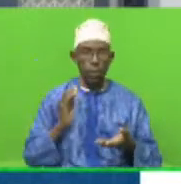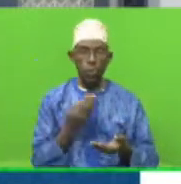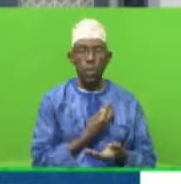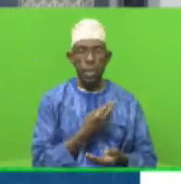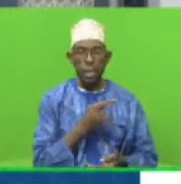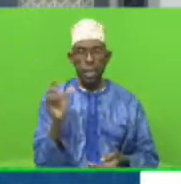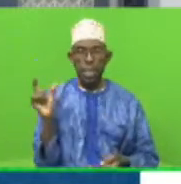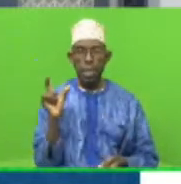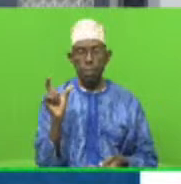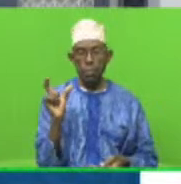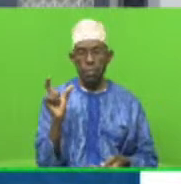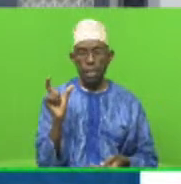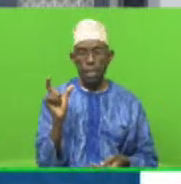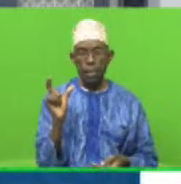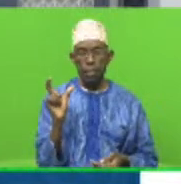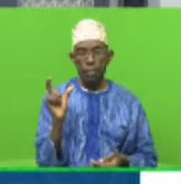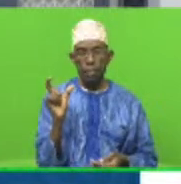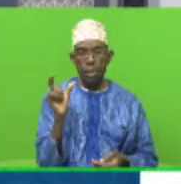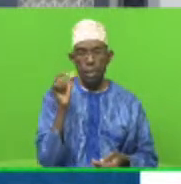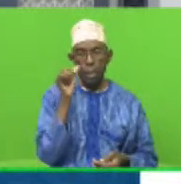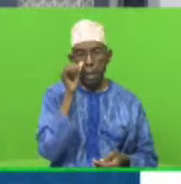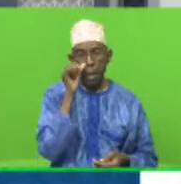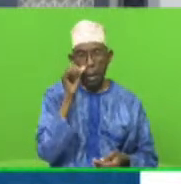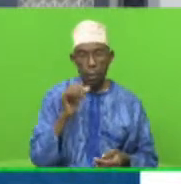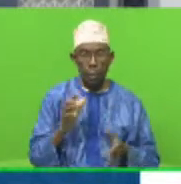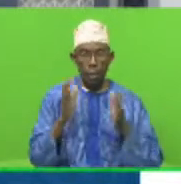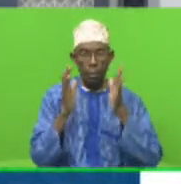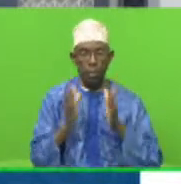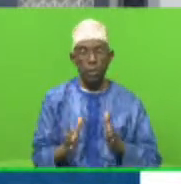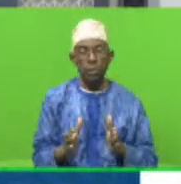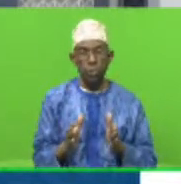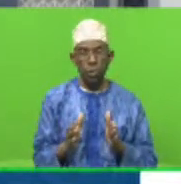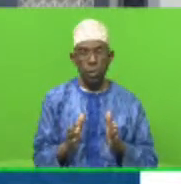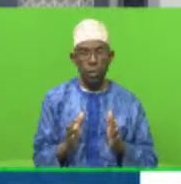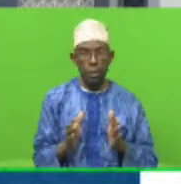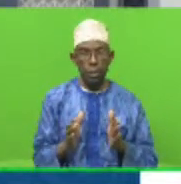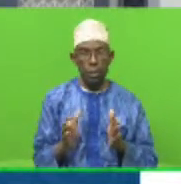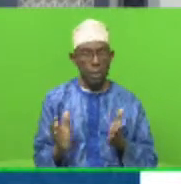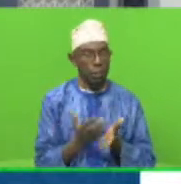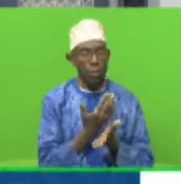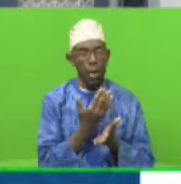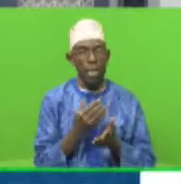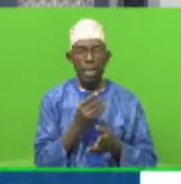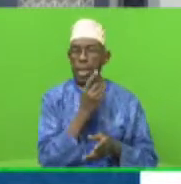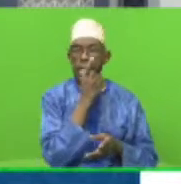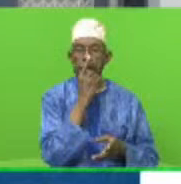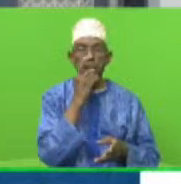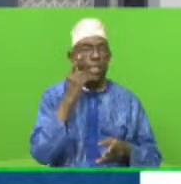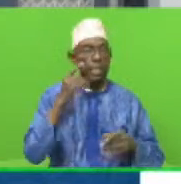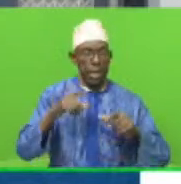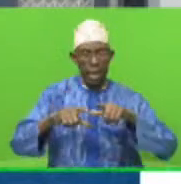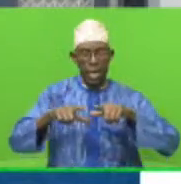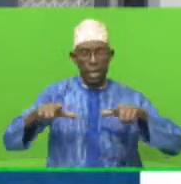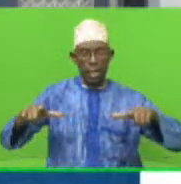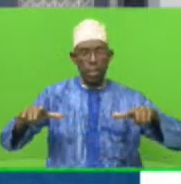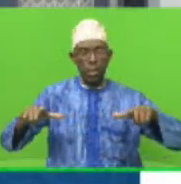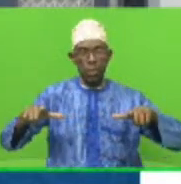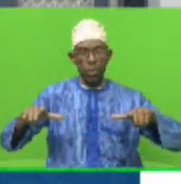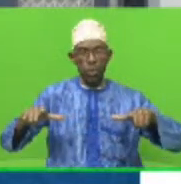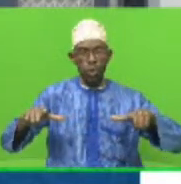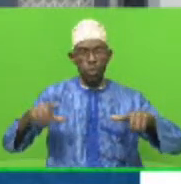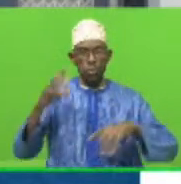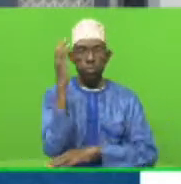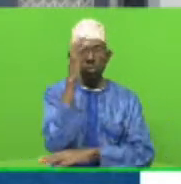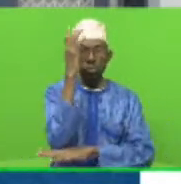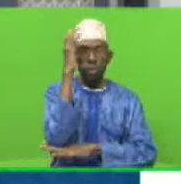If you are to leave a human being somewhere in a desert or in a